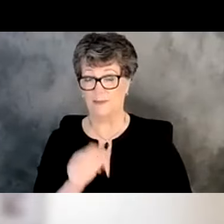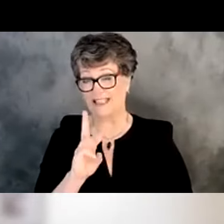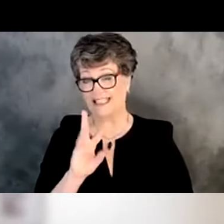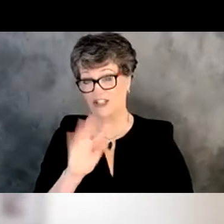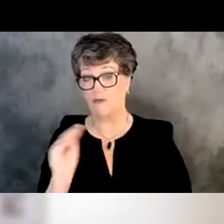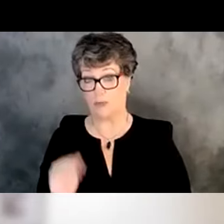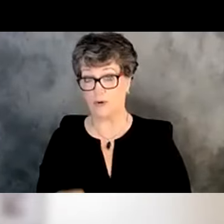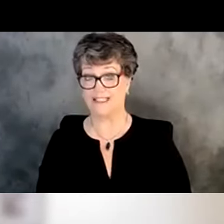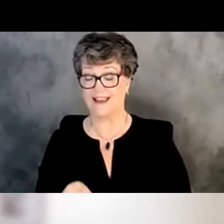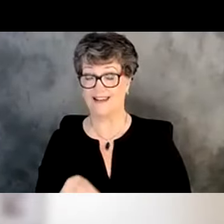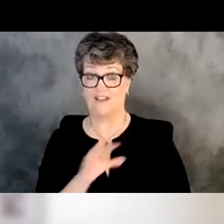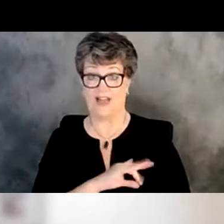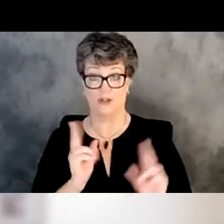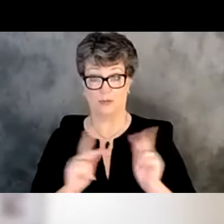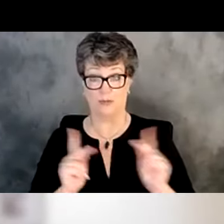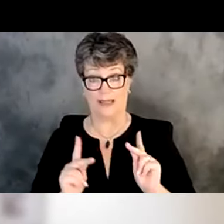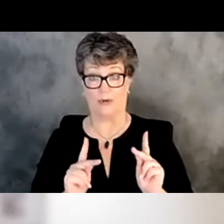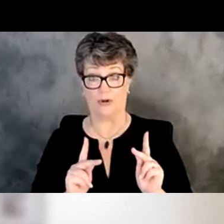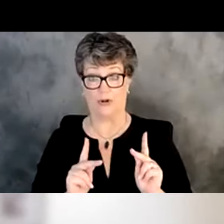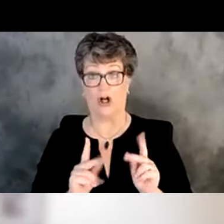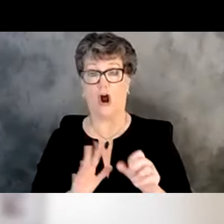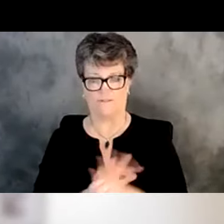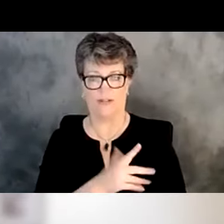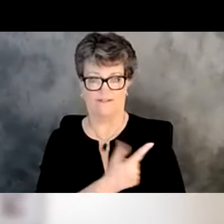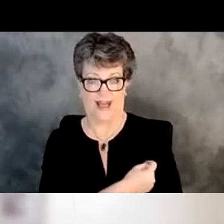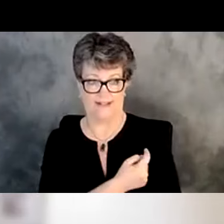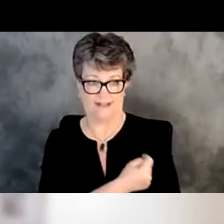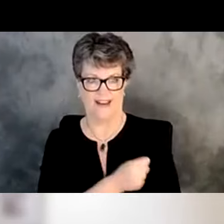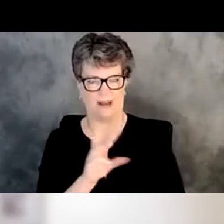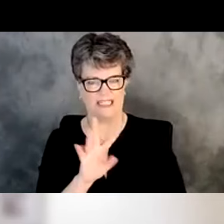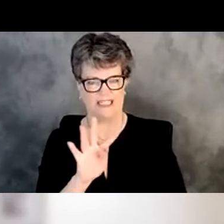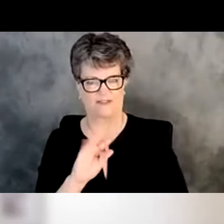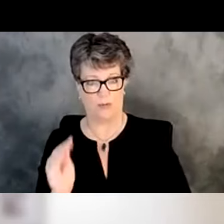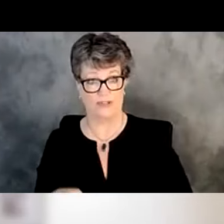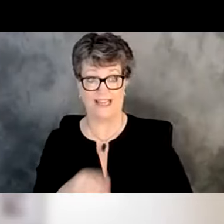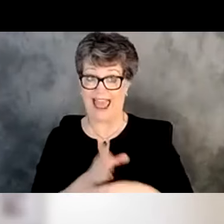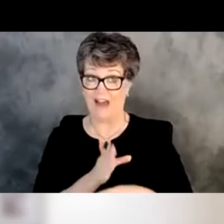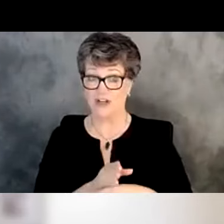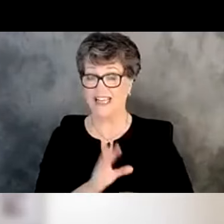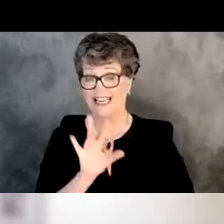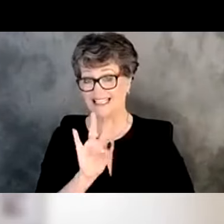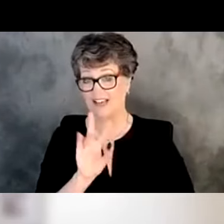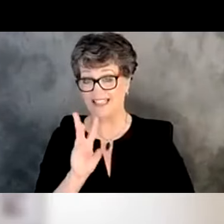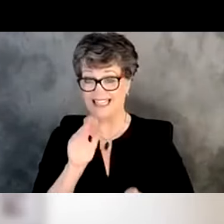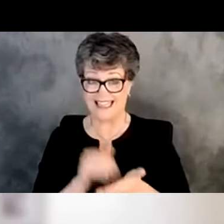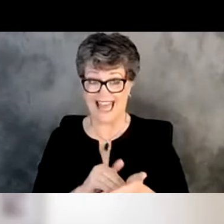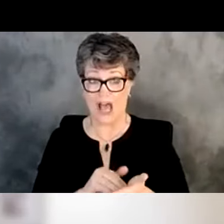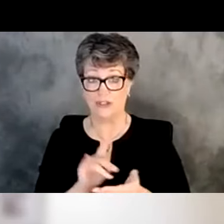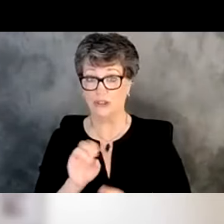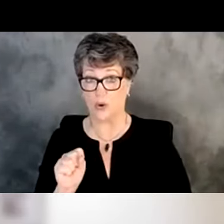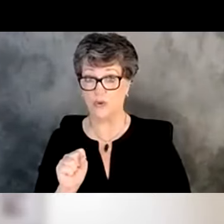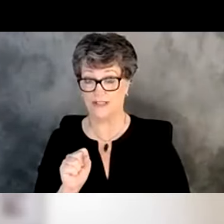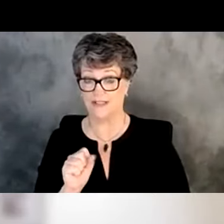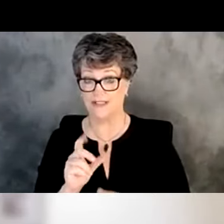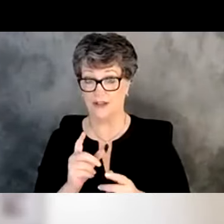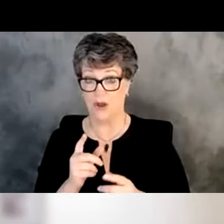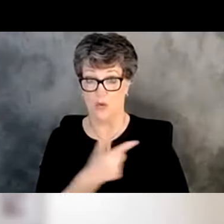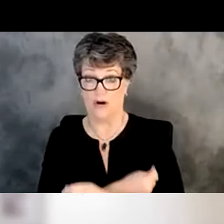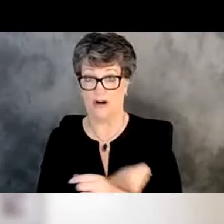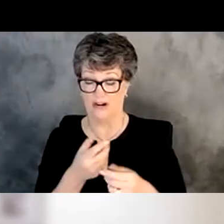eligible individuals are fully vaccinated. And on average, about 76,000 doses of vaccine are given on a given